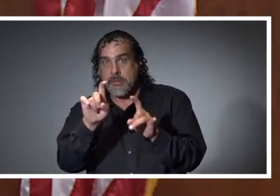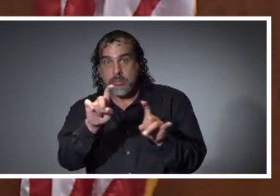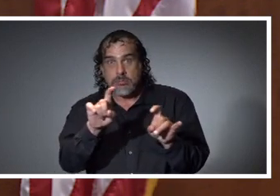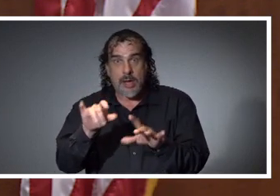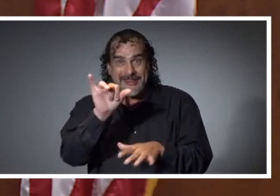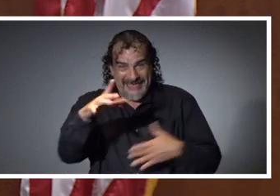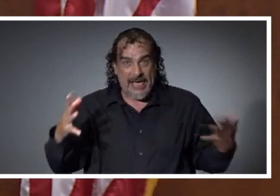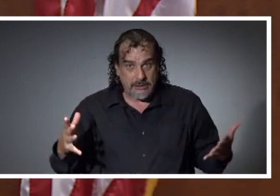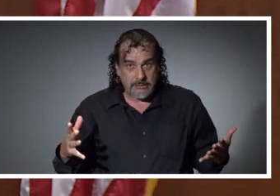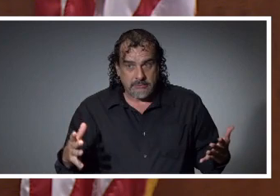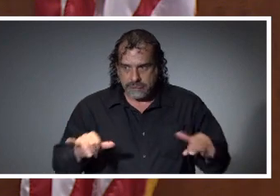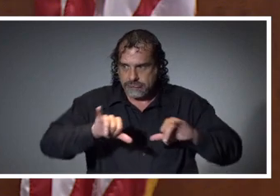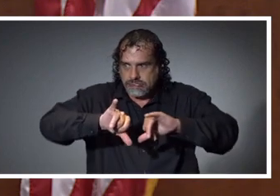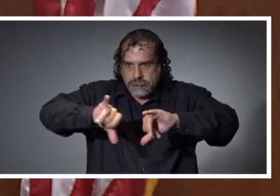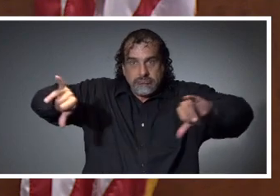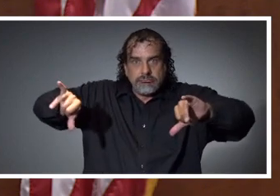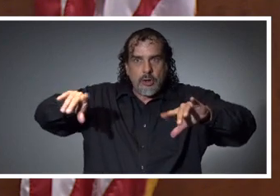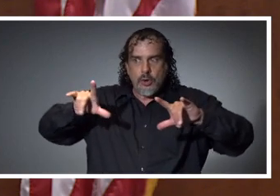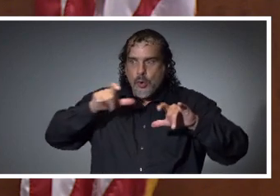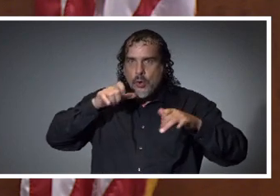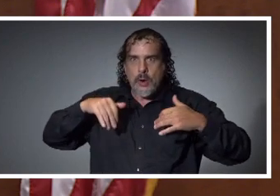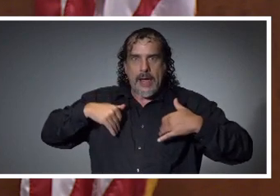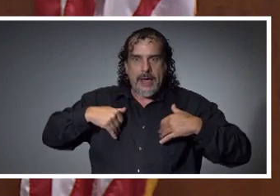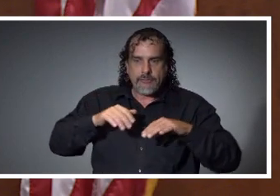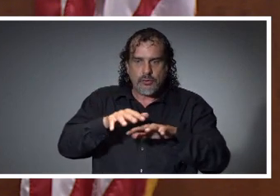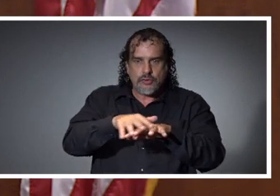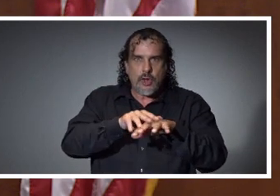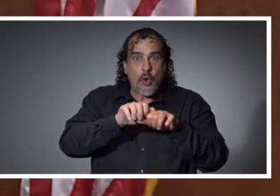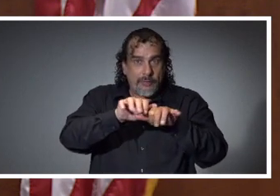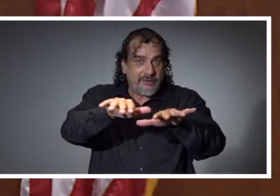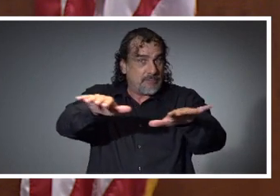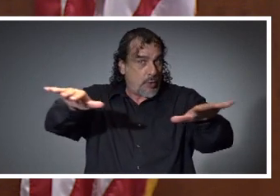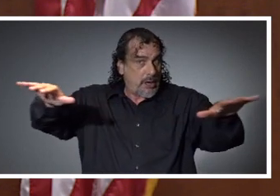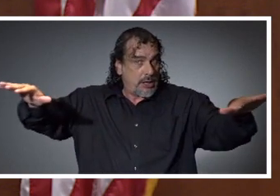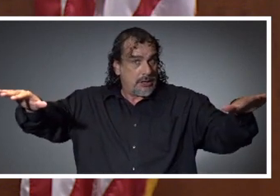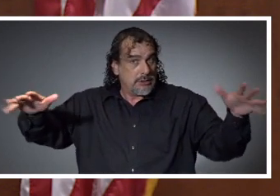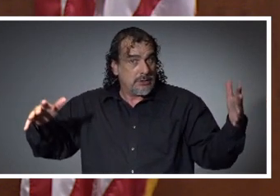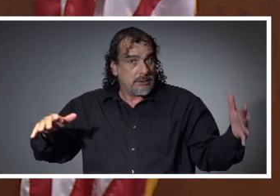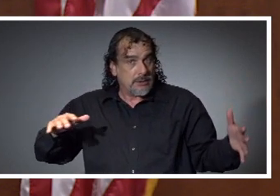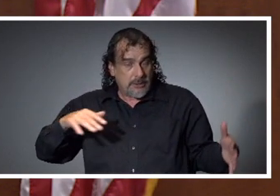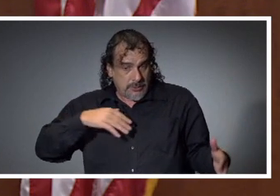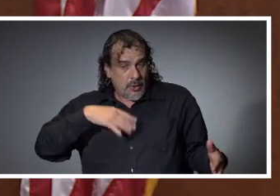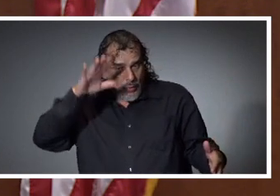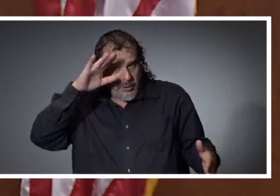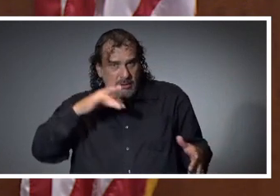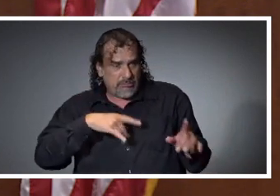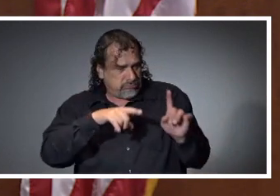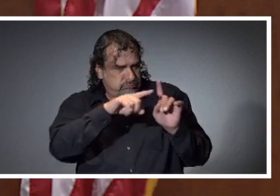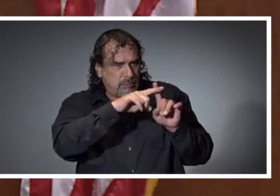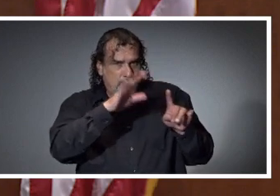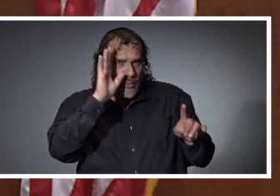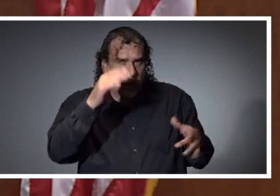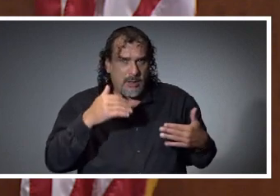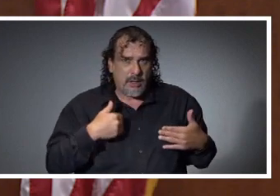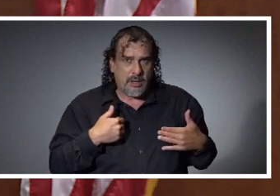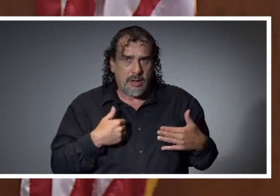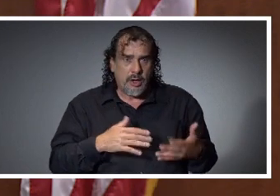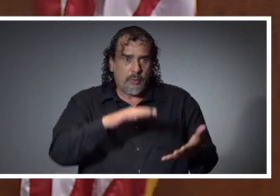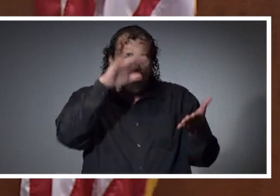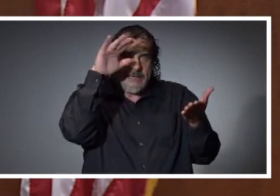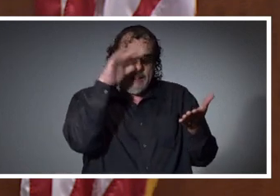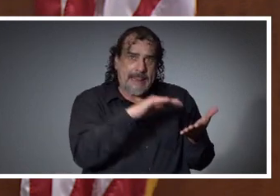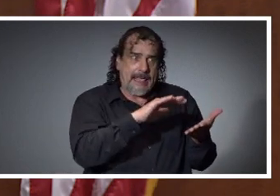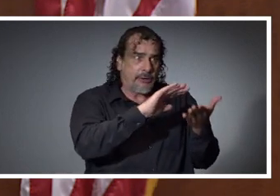and then quarantining the students and slowing down the spread of the virus. And so we know that there are going to be cases. We are seeing less community transmission.